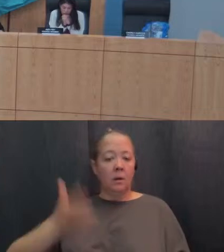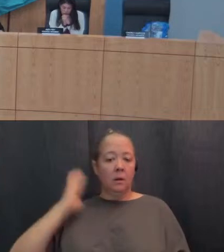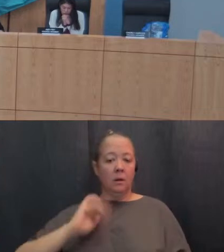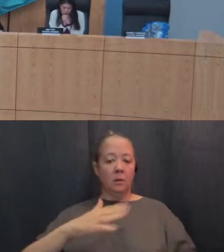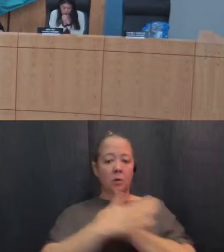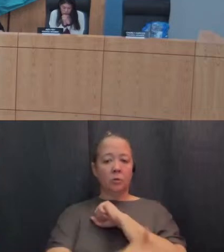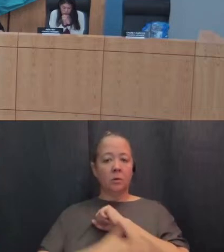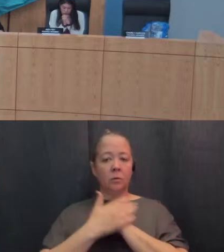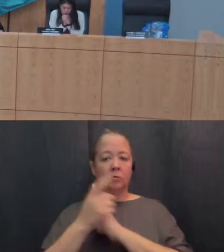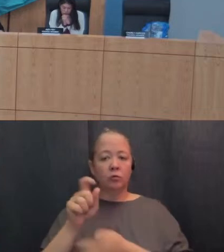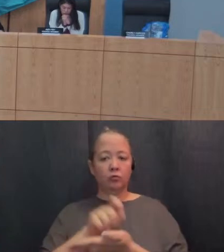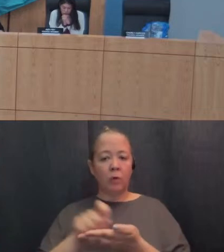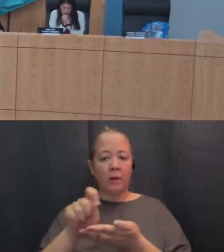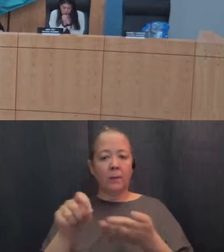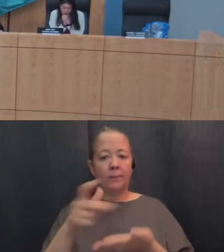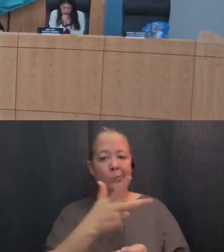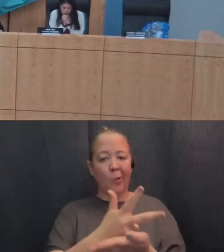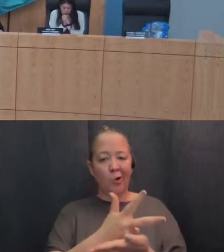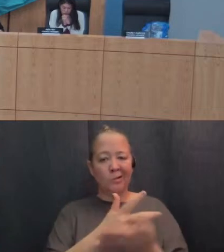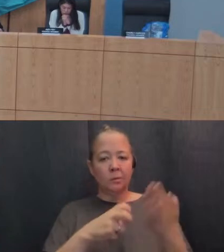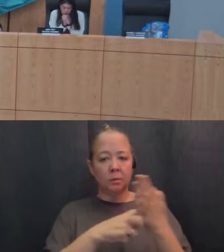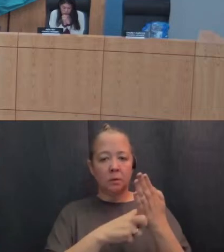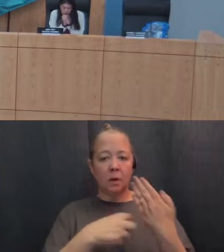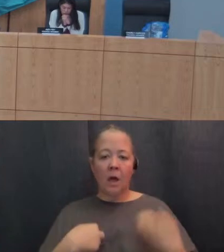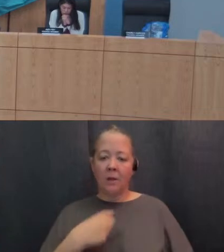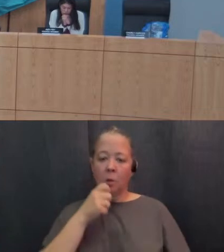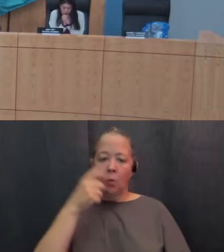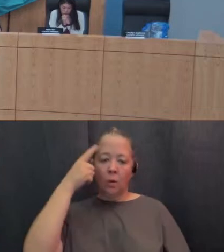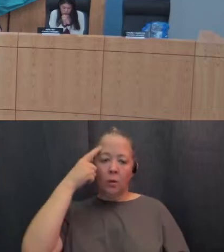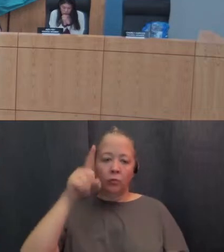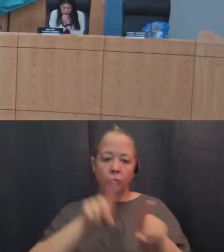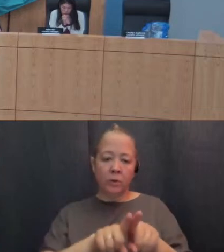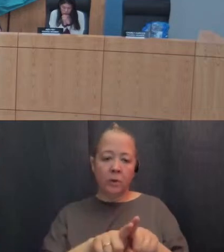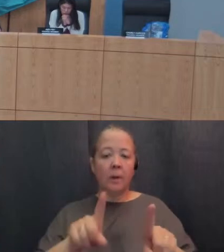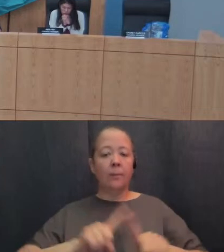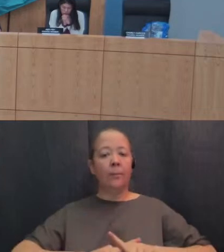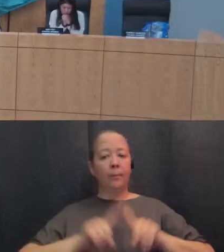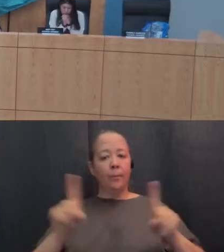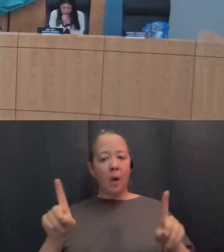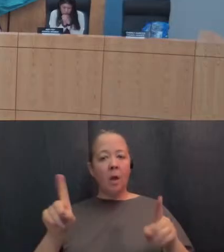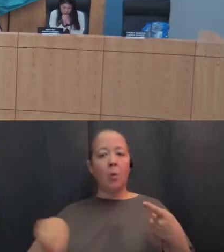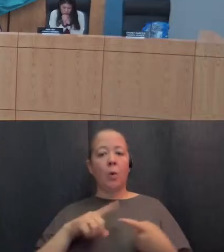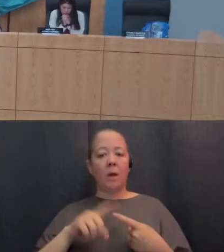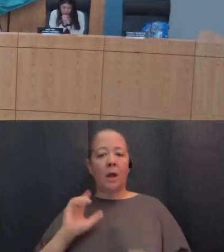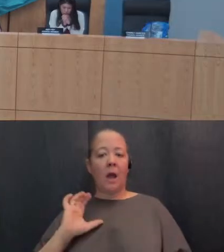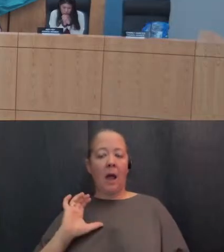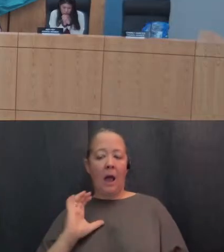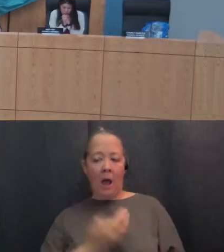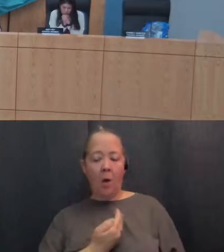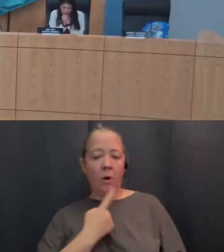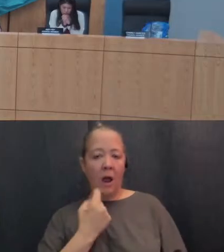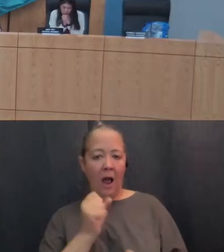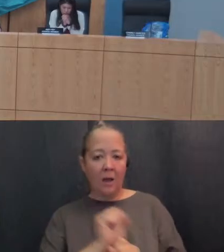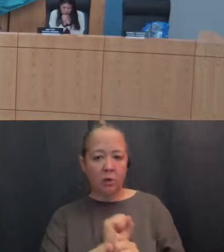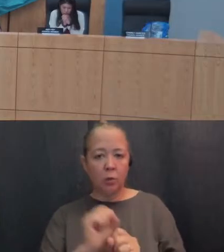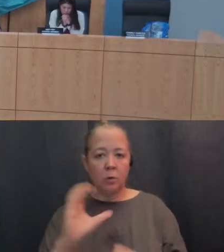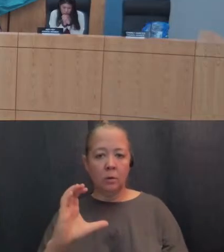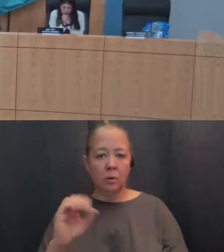don't agree upon. But when our actual code enforcement does